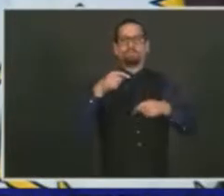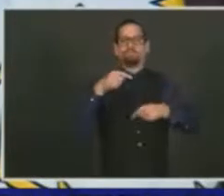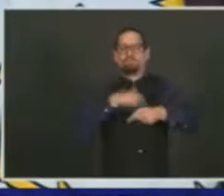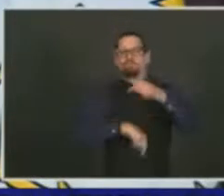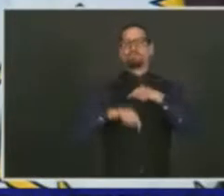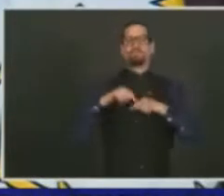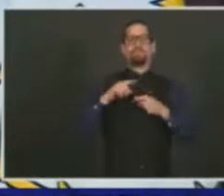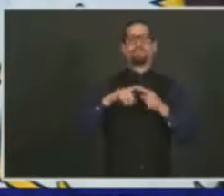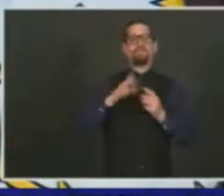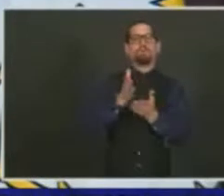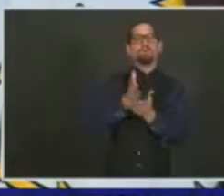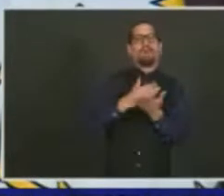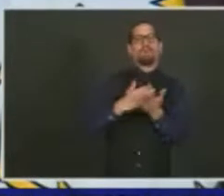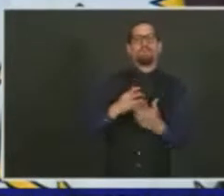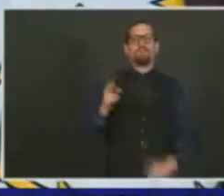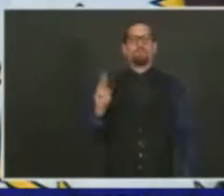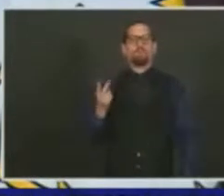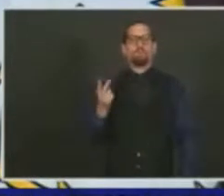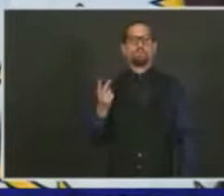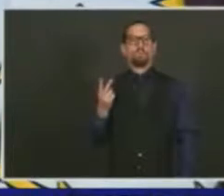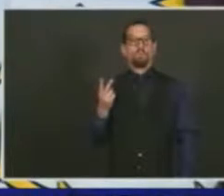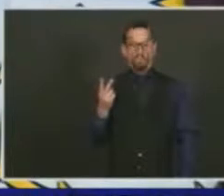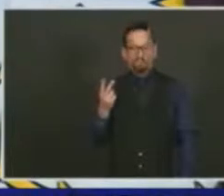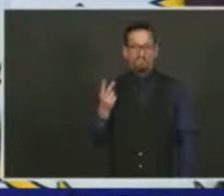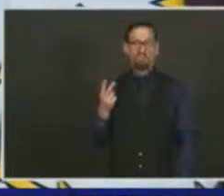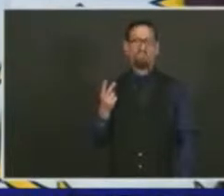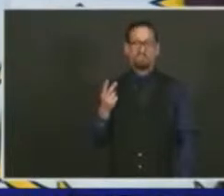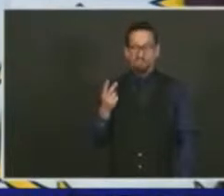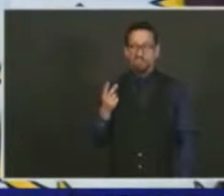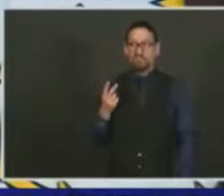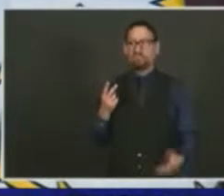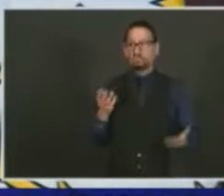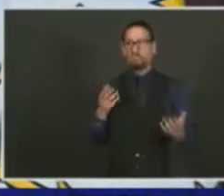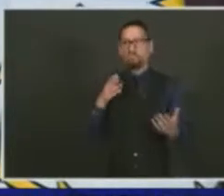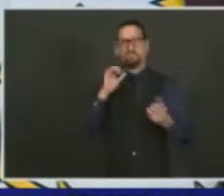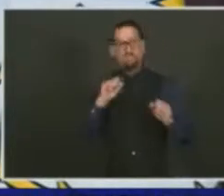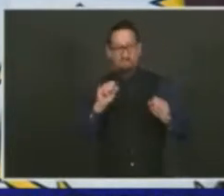The projections for our hospitalizations are alarming.